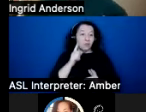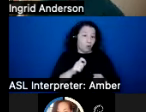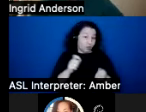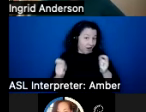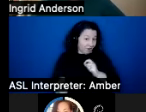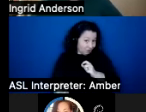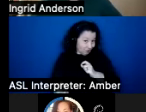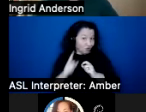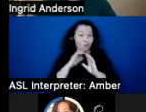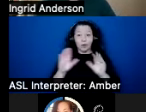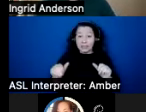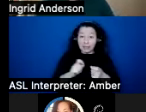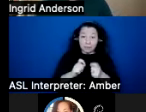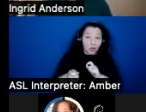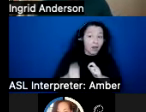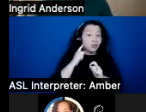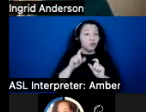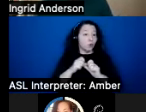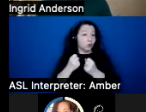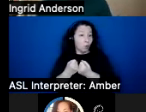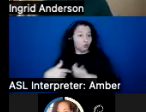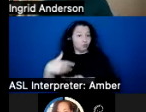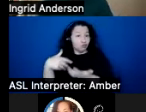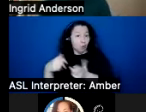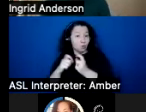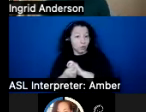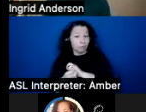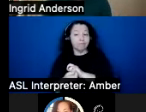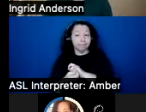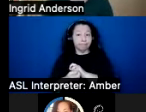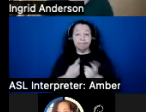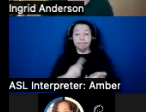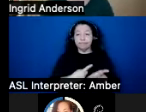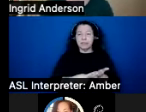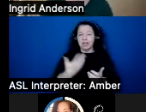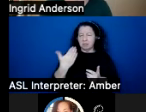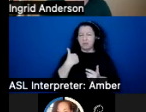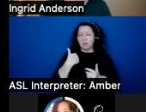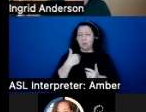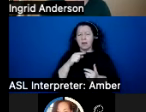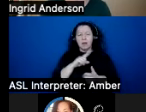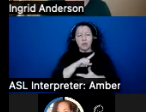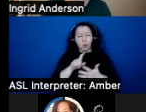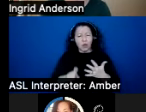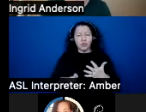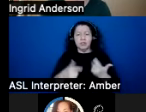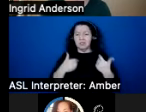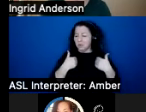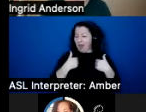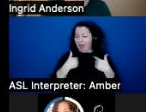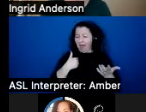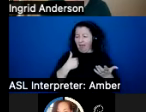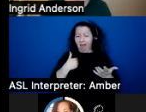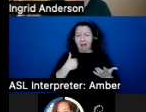for systems change, and for social change. So like we talked about at the beginning, these questions like, do we even have